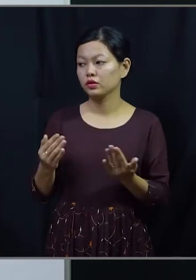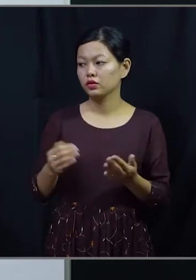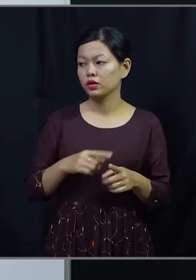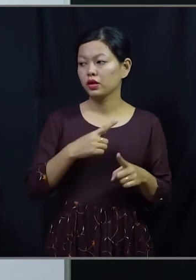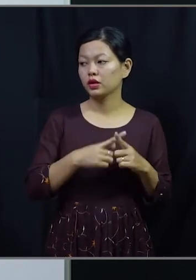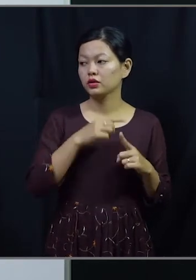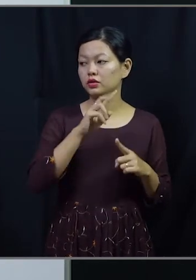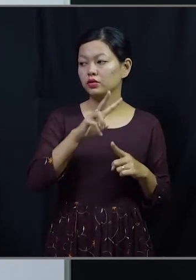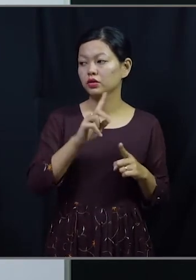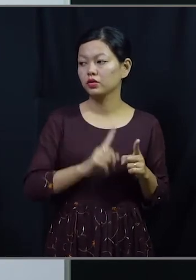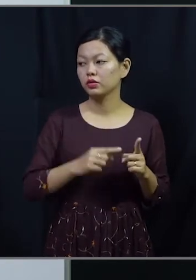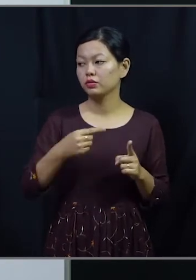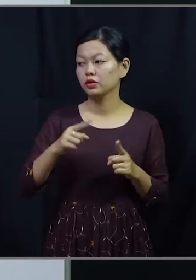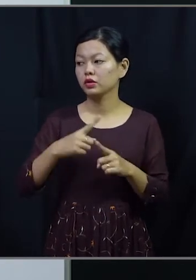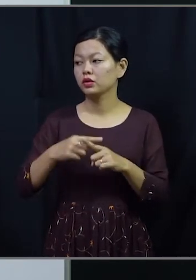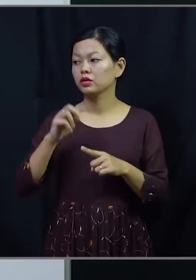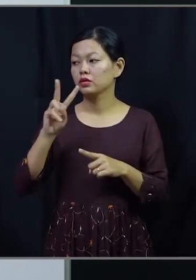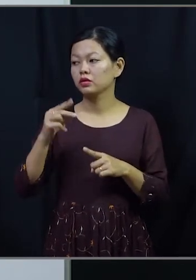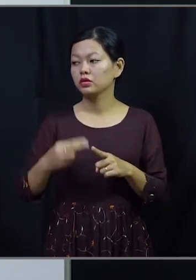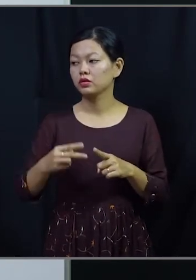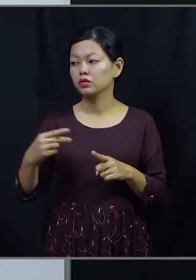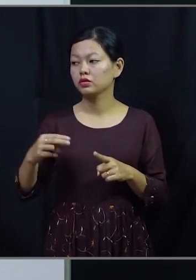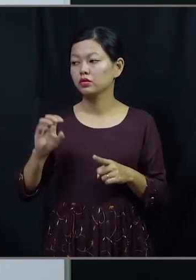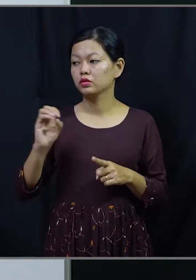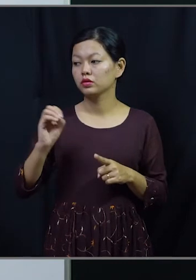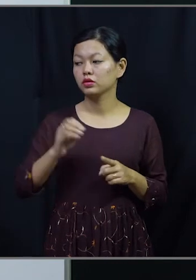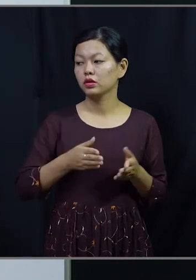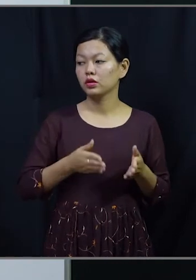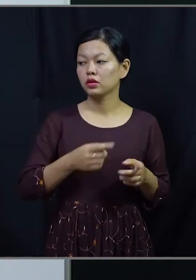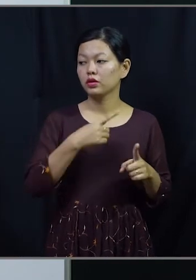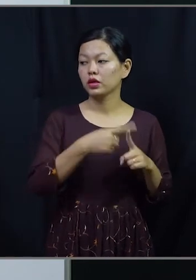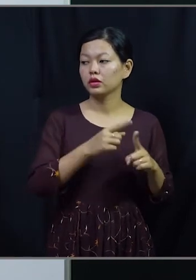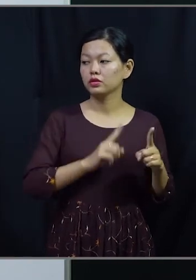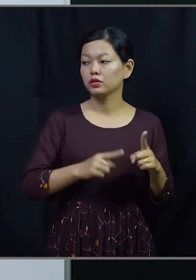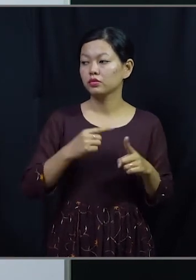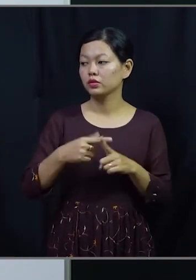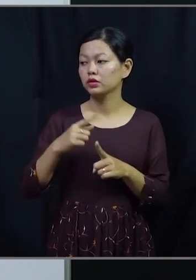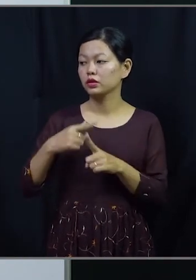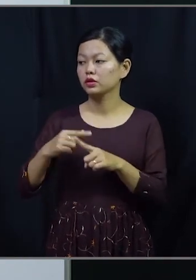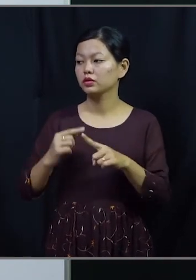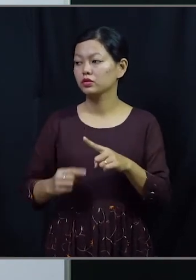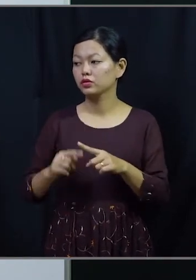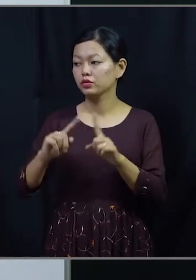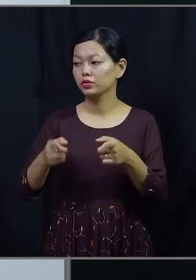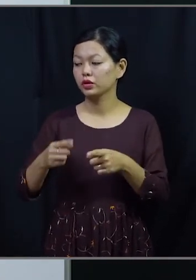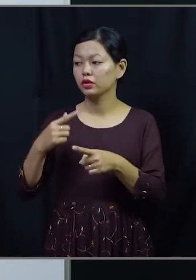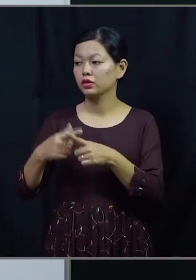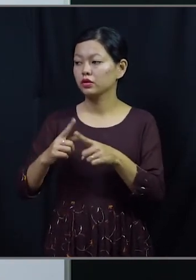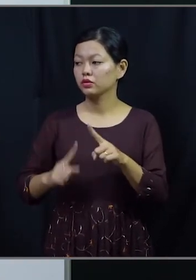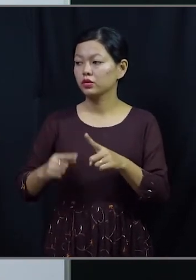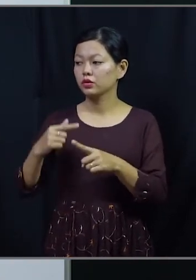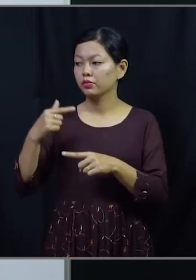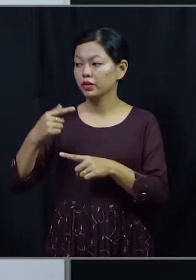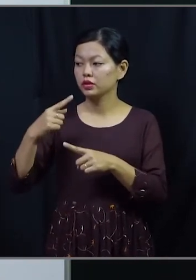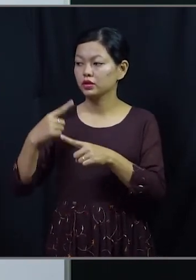to 0, a square minus b square, x1 plus x2 into x1 minus x2 equal to 0.